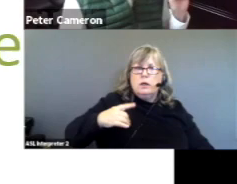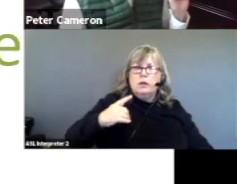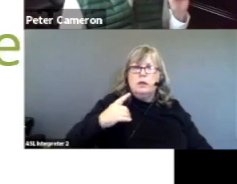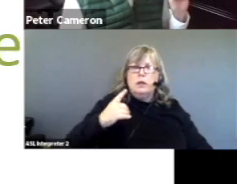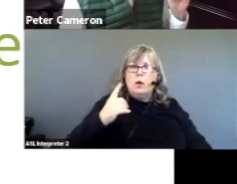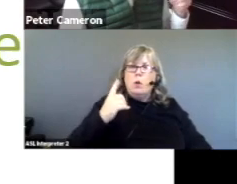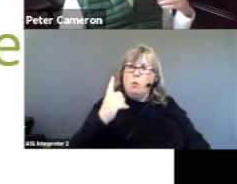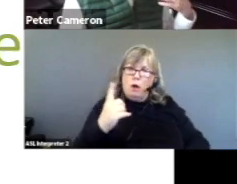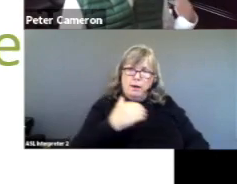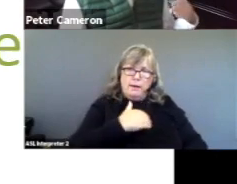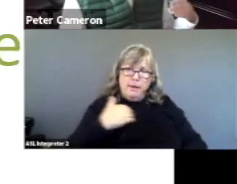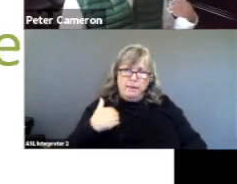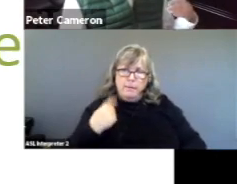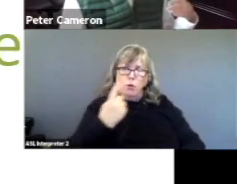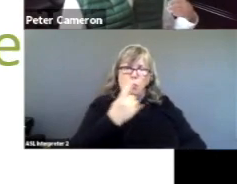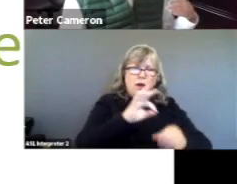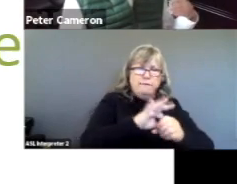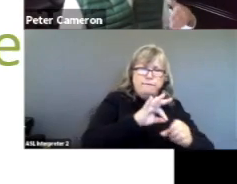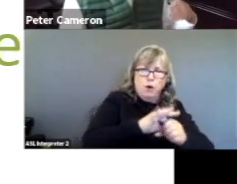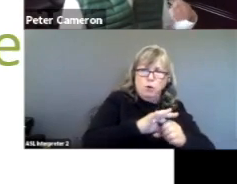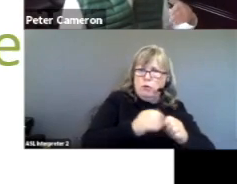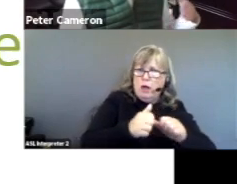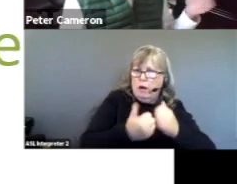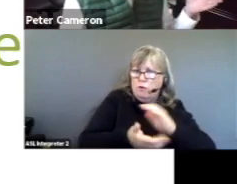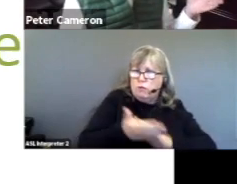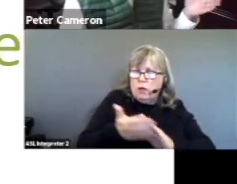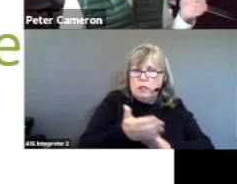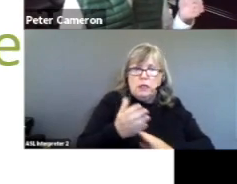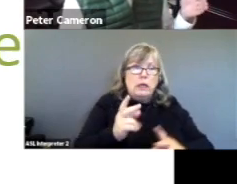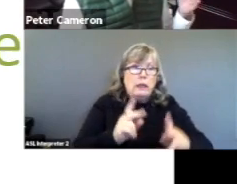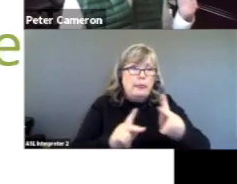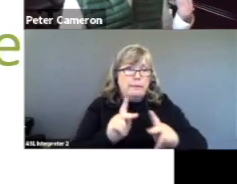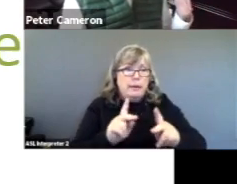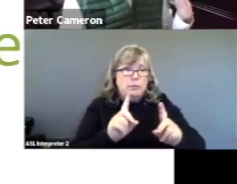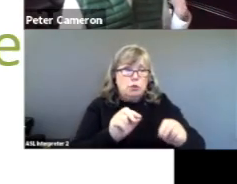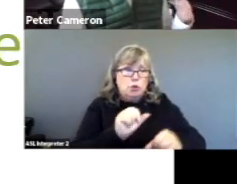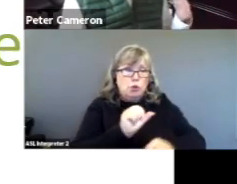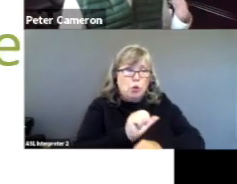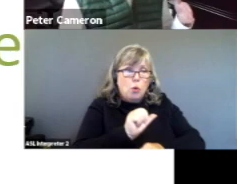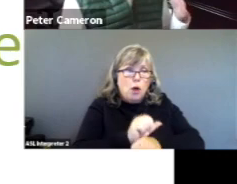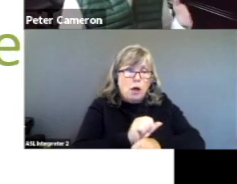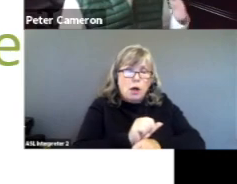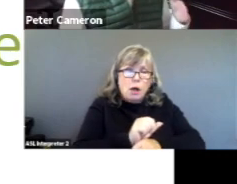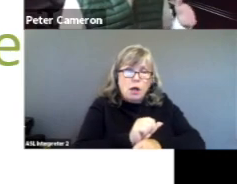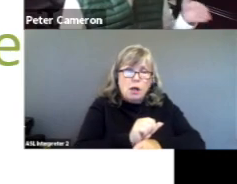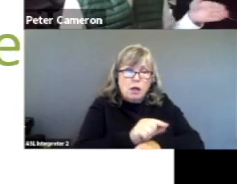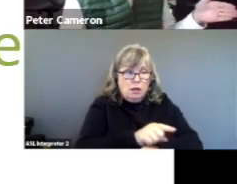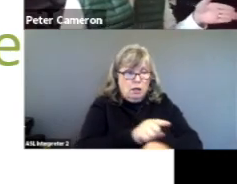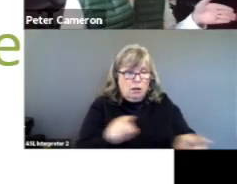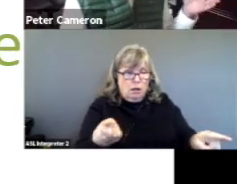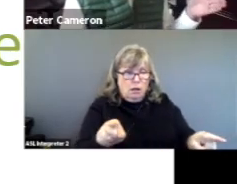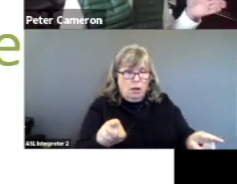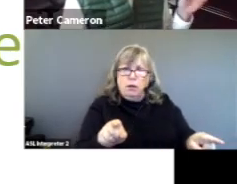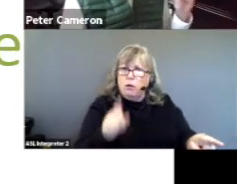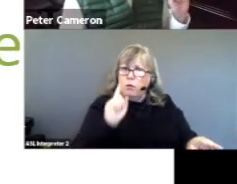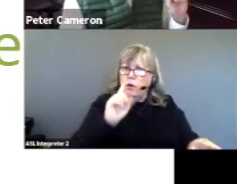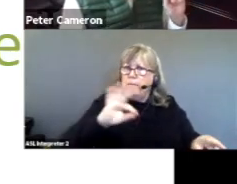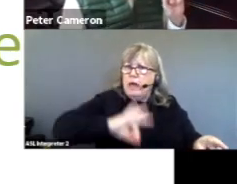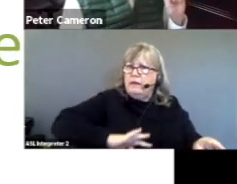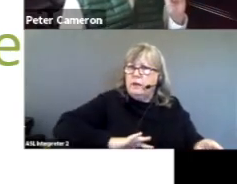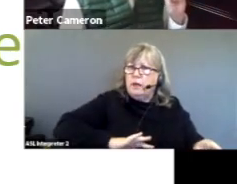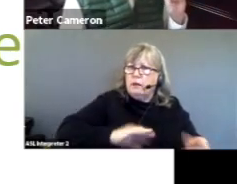one vote. They believe in the people who do the work, member economic participation. They believe in the people who do the work get the benefits